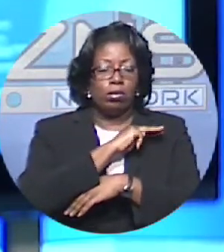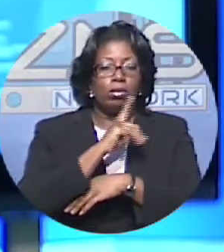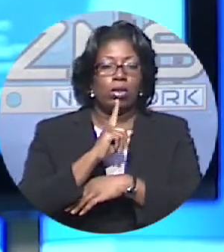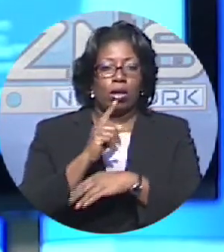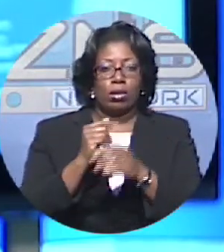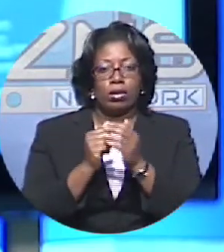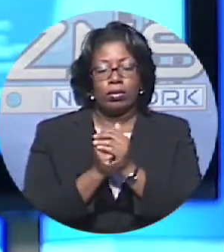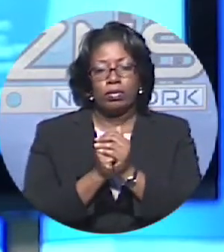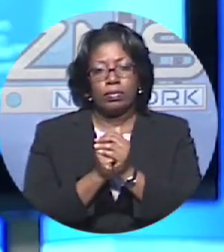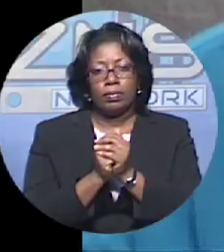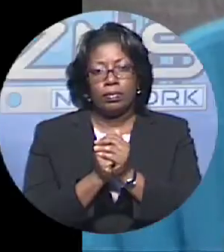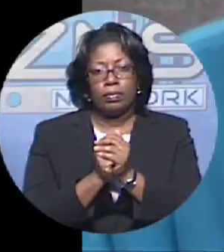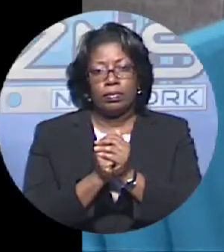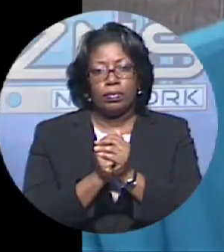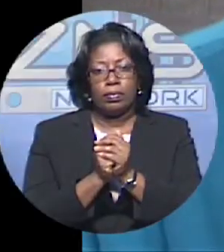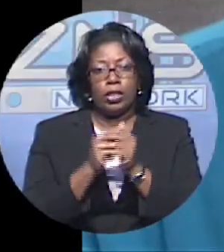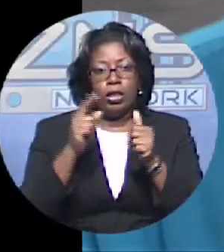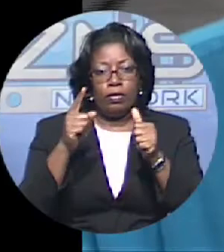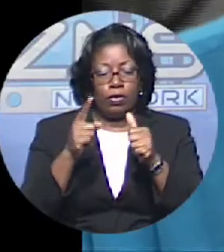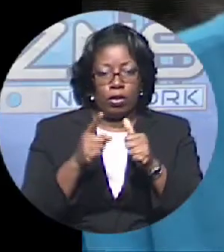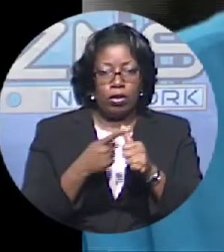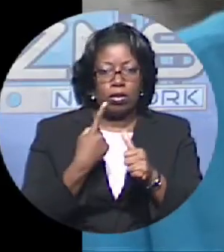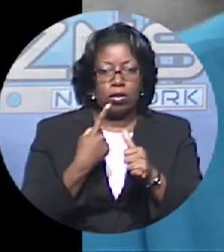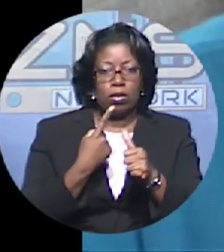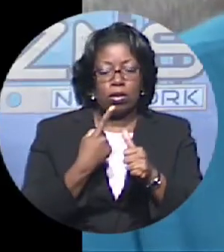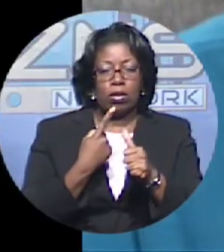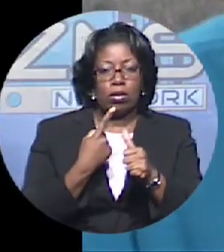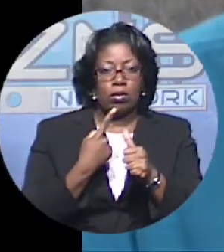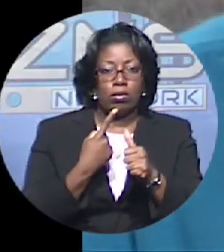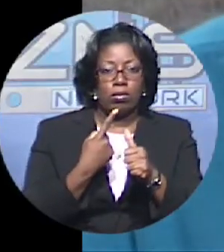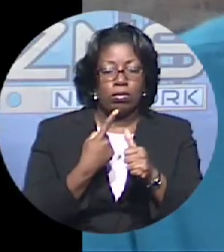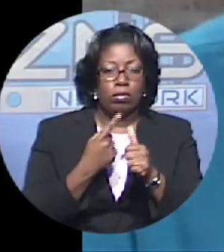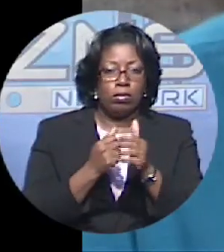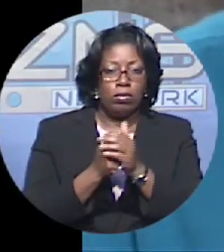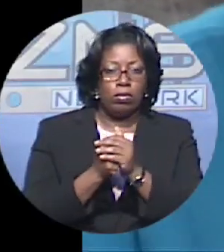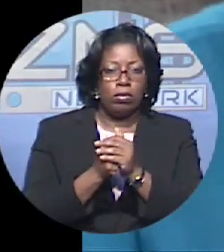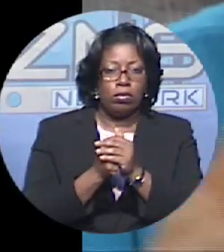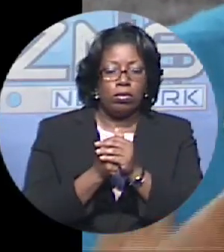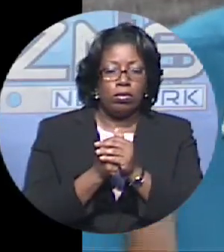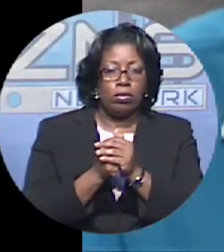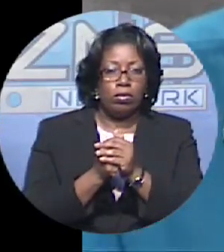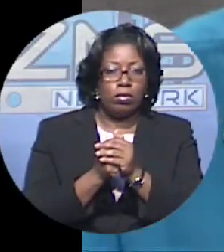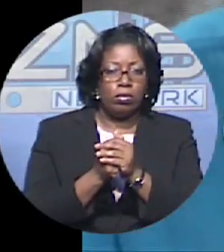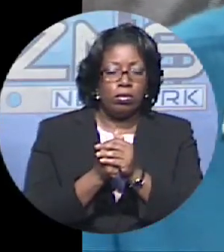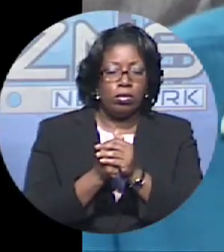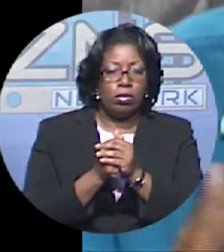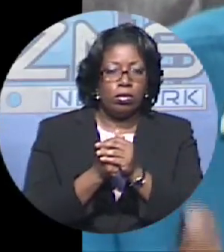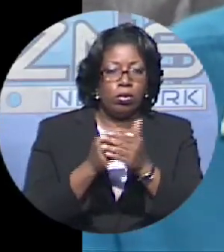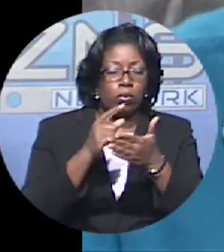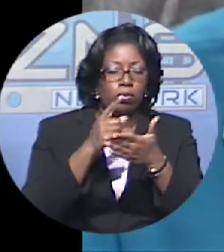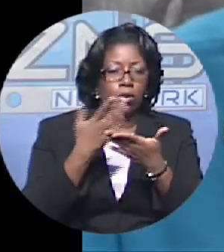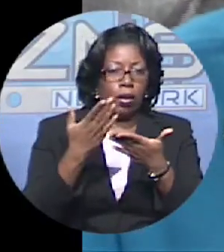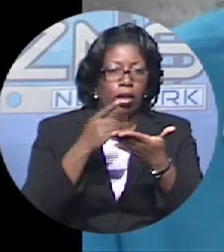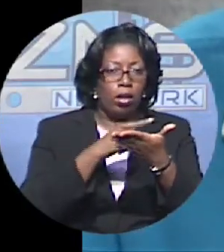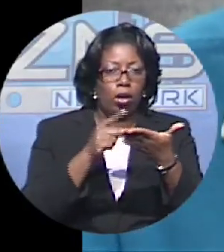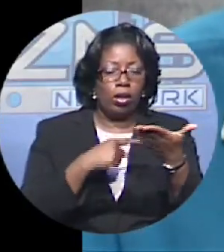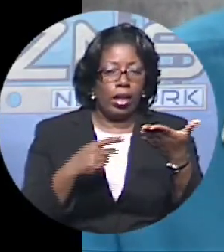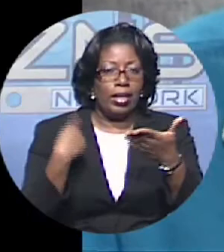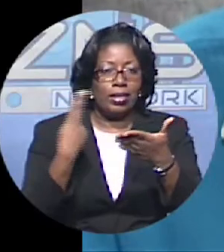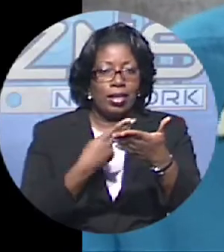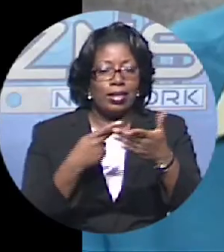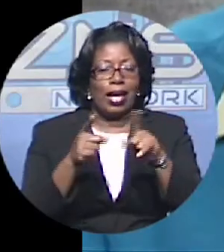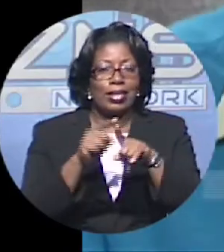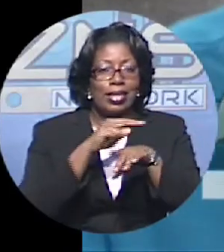referendum. First of all, the preamble mustn't change, which outlines us as a